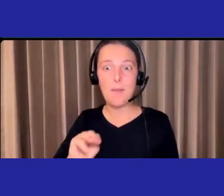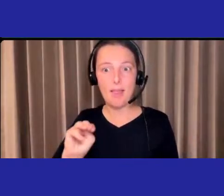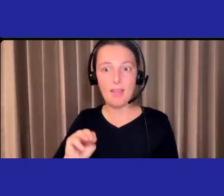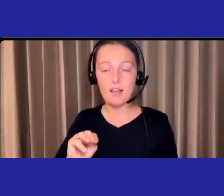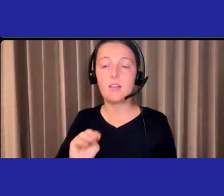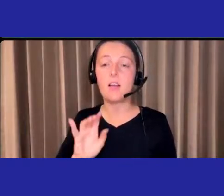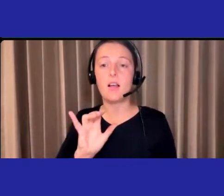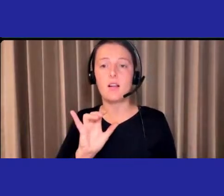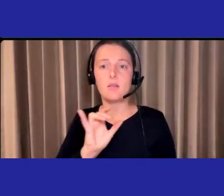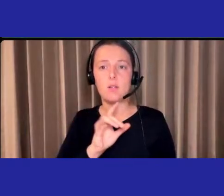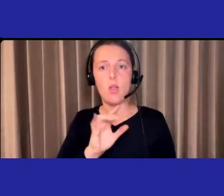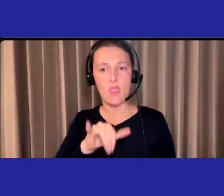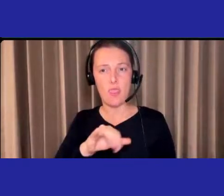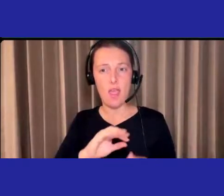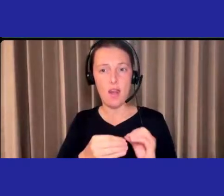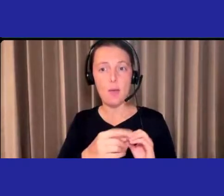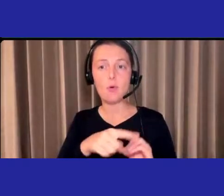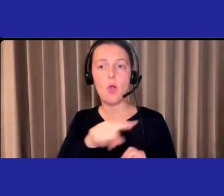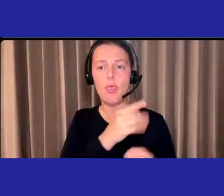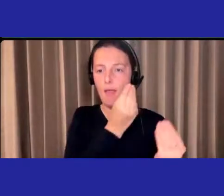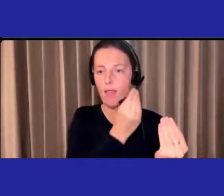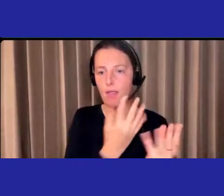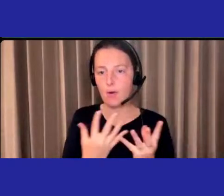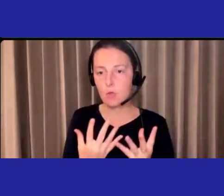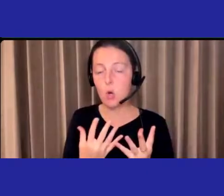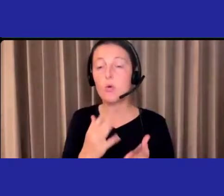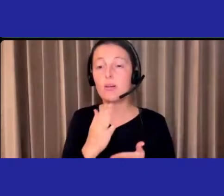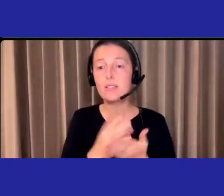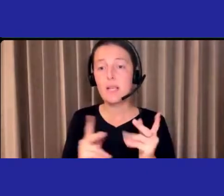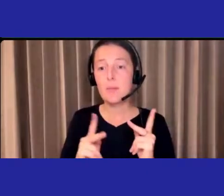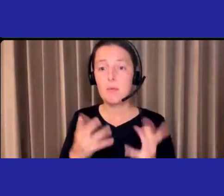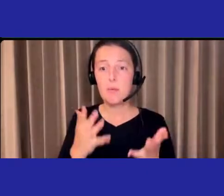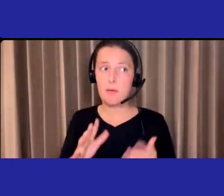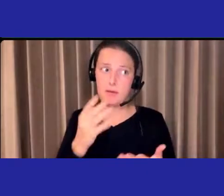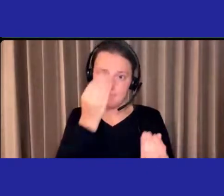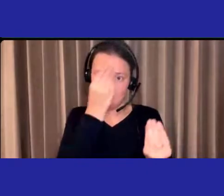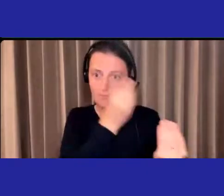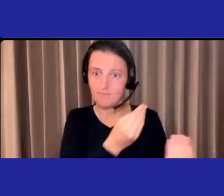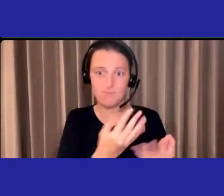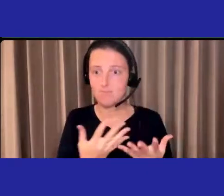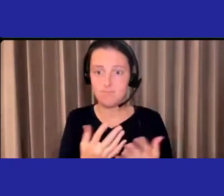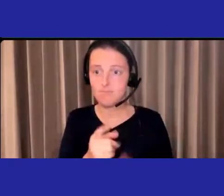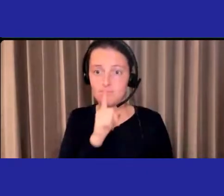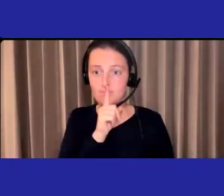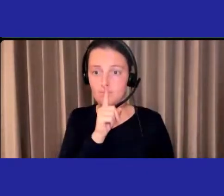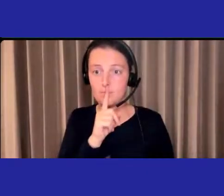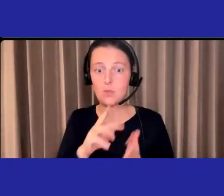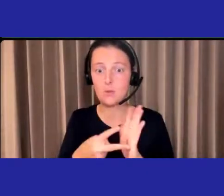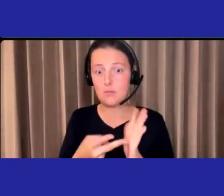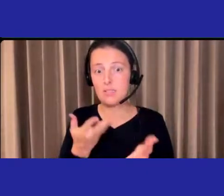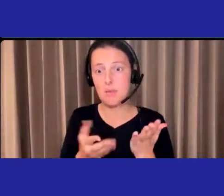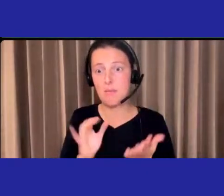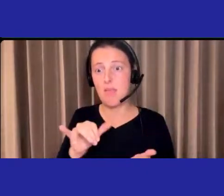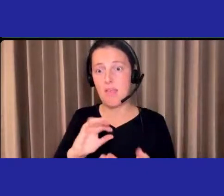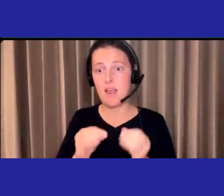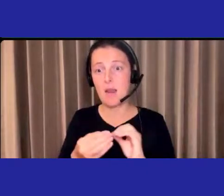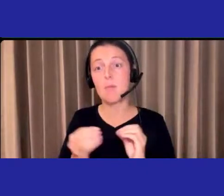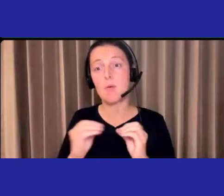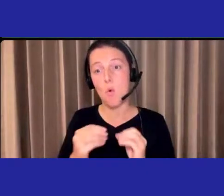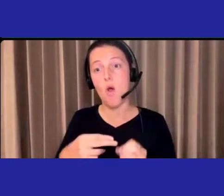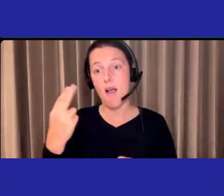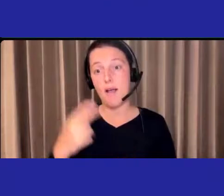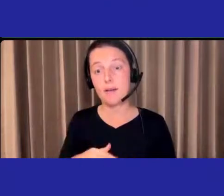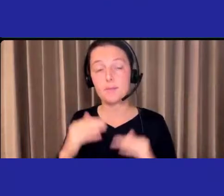participated in this, and those numbers may actually be higher if they have not let us know that they received the monies. In terms of